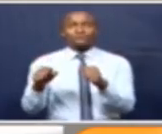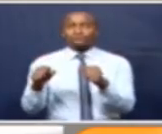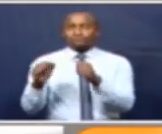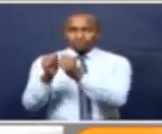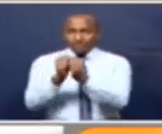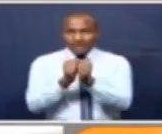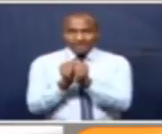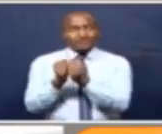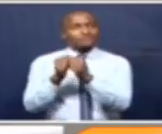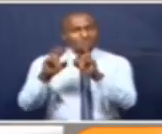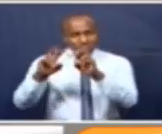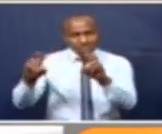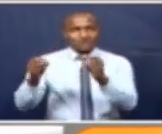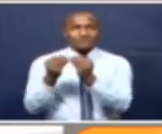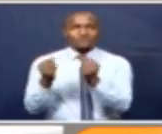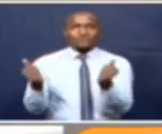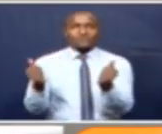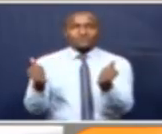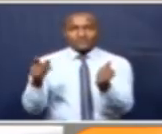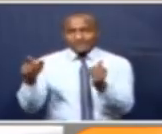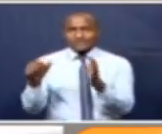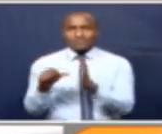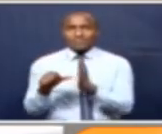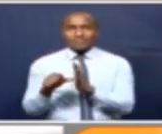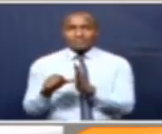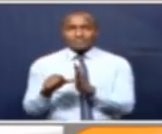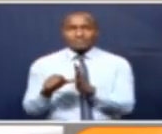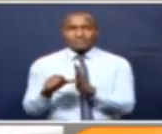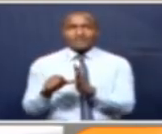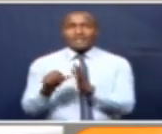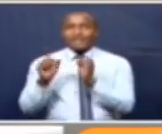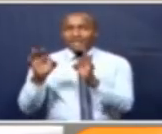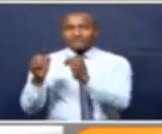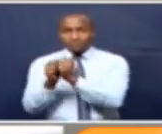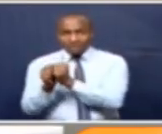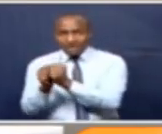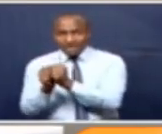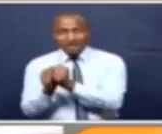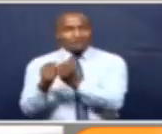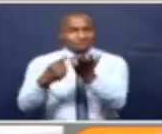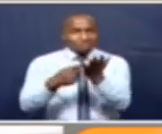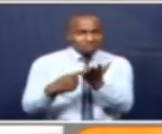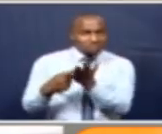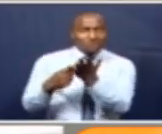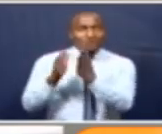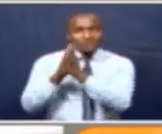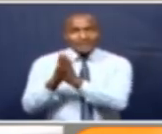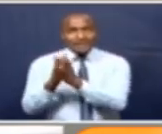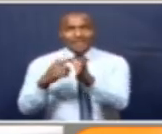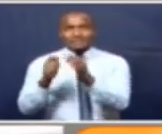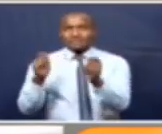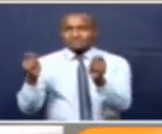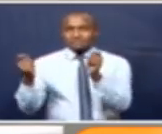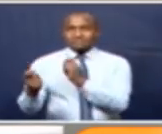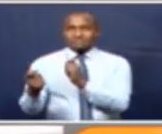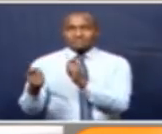for solutions around the table, whether it's through prayer or whether it's coming together in a dialogue and addressing the situation that we have in the